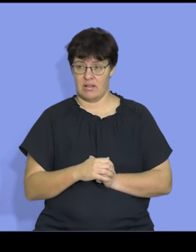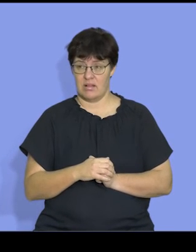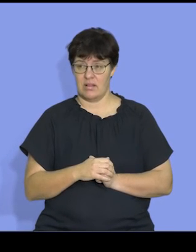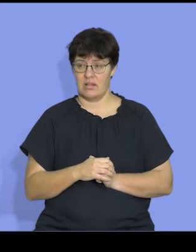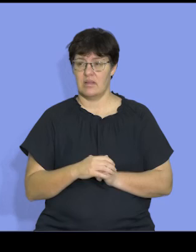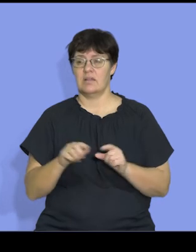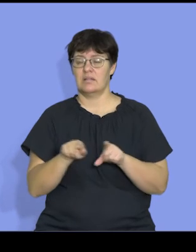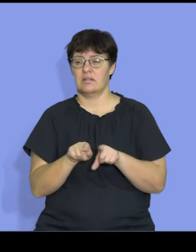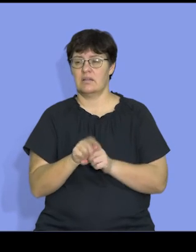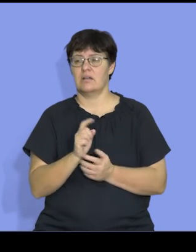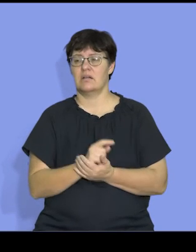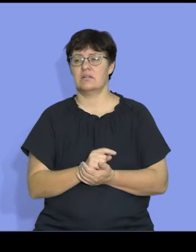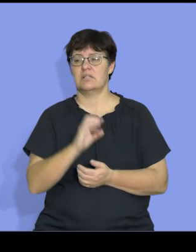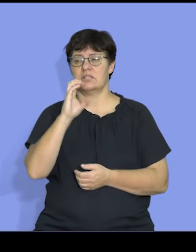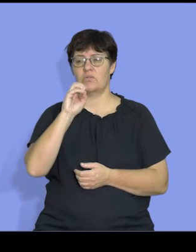is equals to